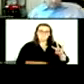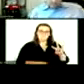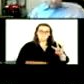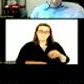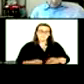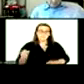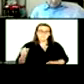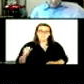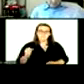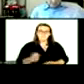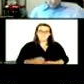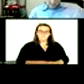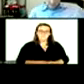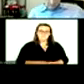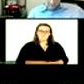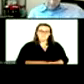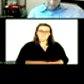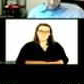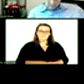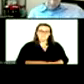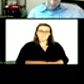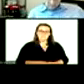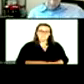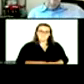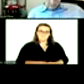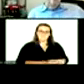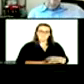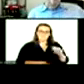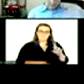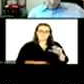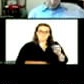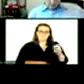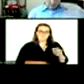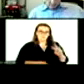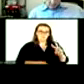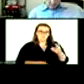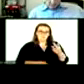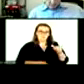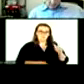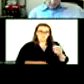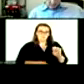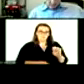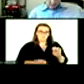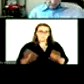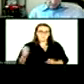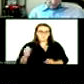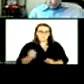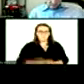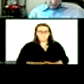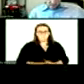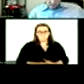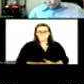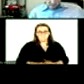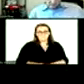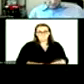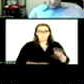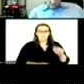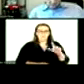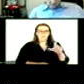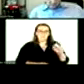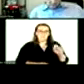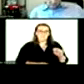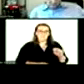Yes. Councilmember Robert White votes yes. Councilmember Trayon White, Yes. Councilmember Trayon White votes yes. Councilmember Allen,